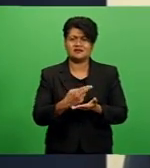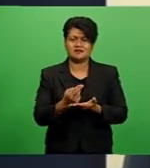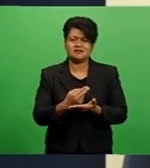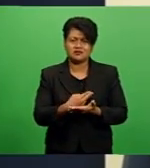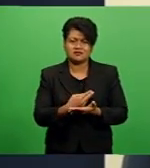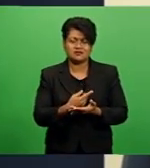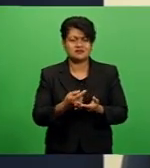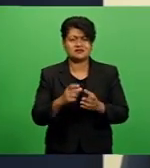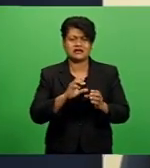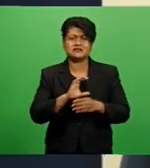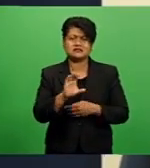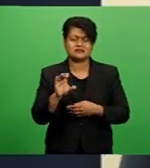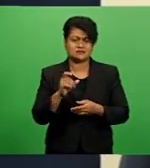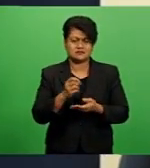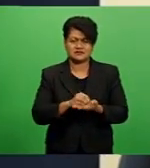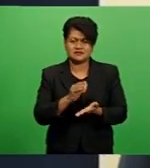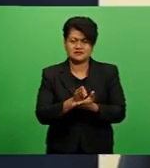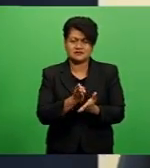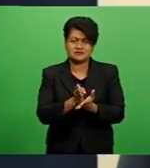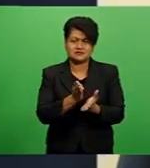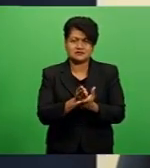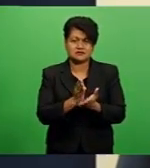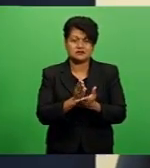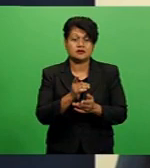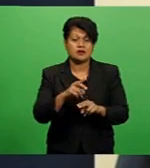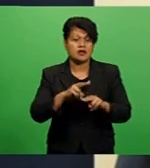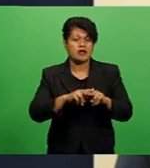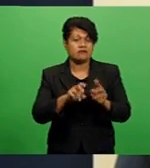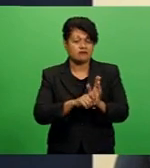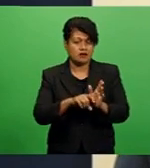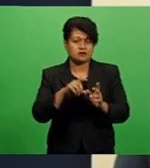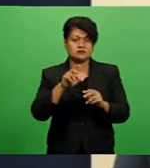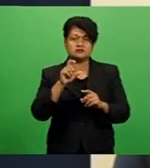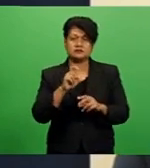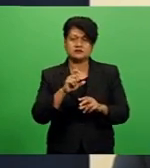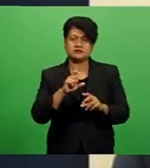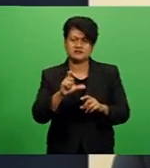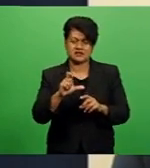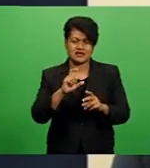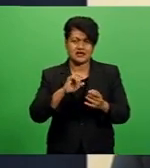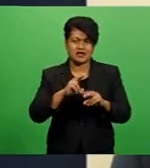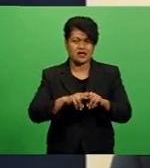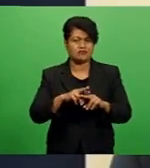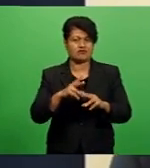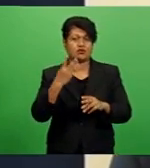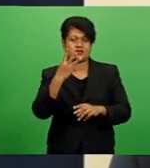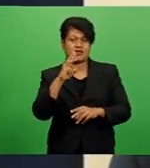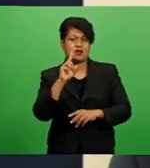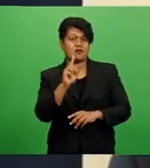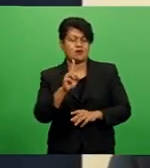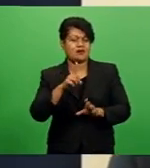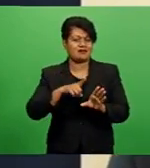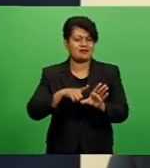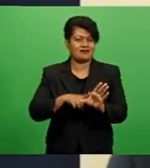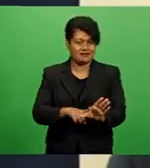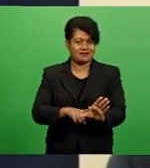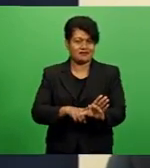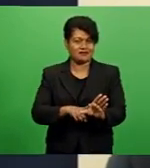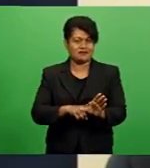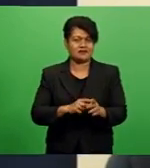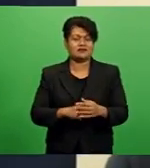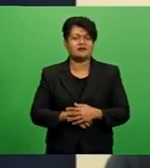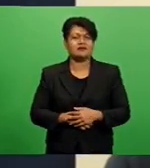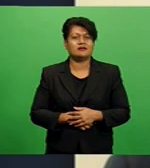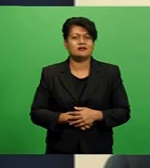position of Director Border, has been with FRCS for 31 years, having worked in all divisions, including compliance,